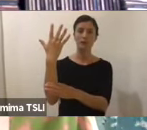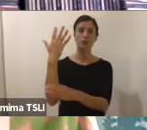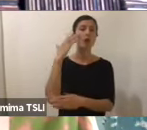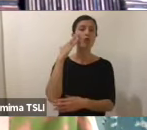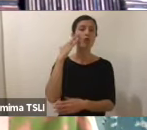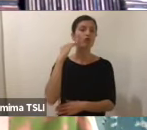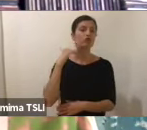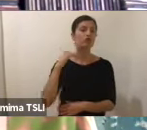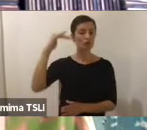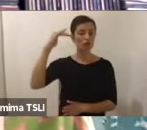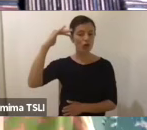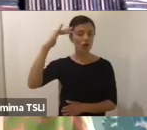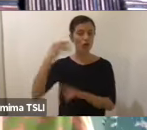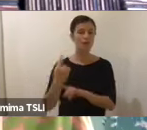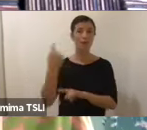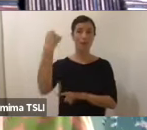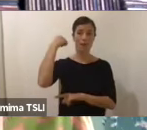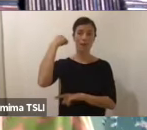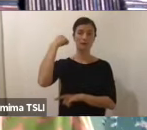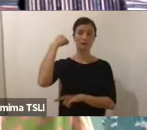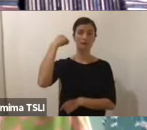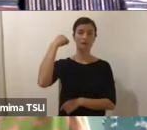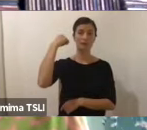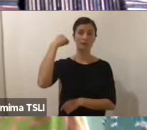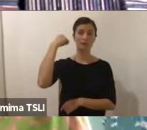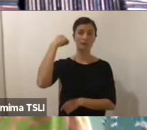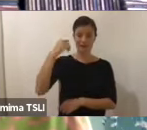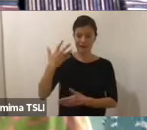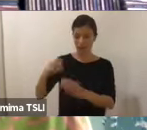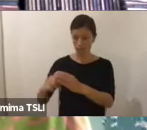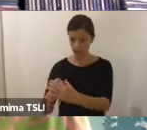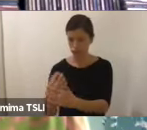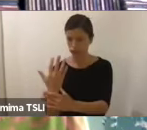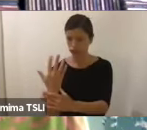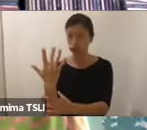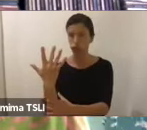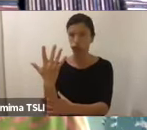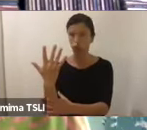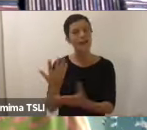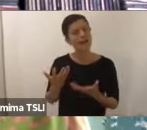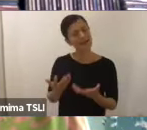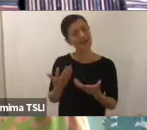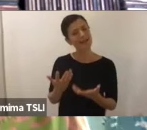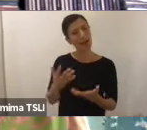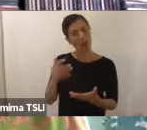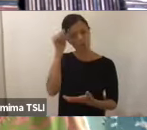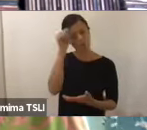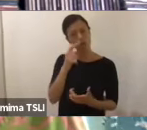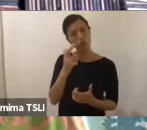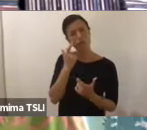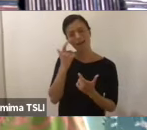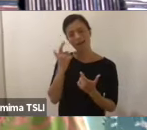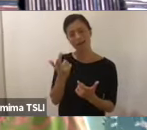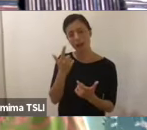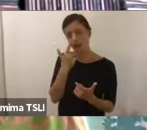revealing the power of our thoughts and actions now with more wisdom and care we can plant new seeds of well-being in the same